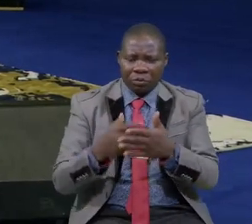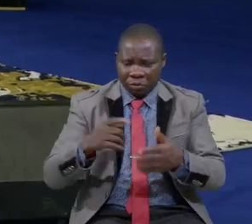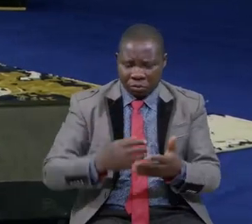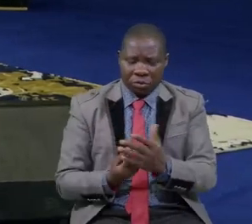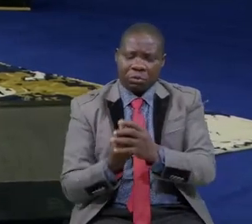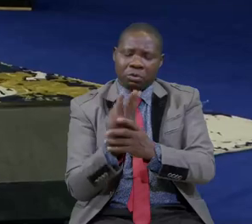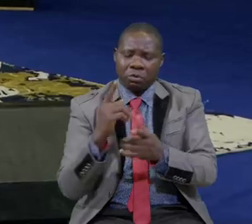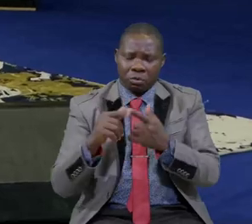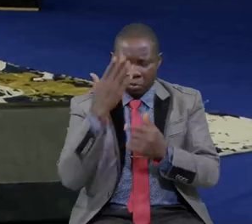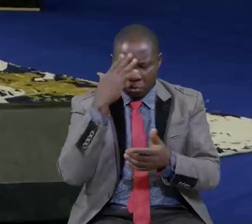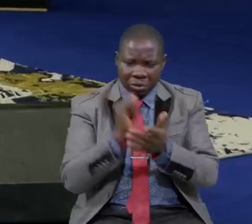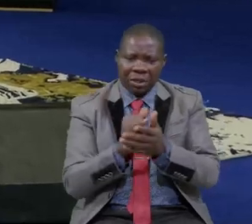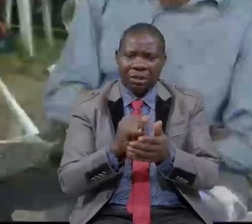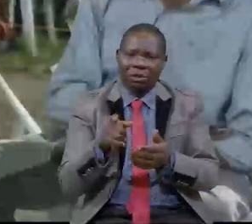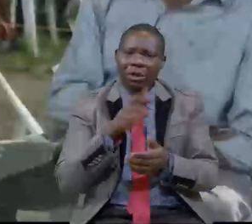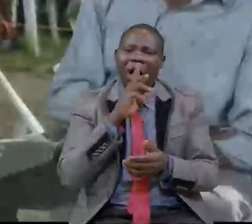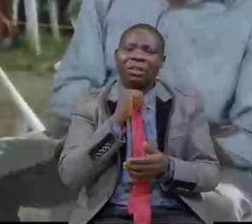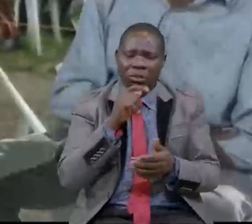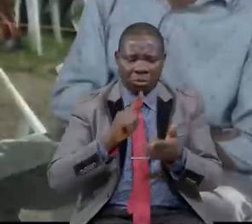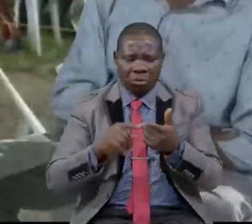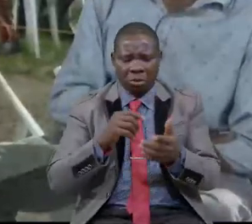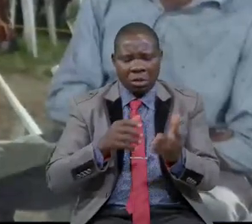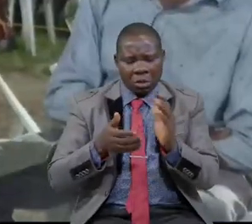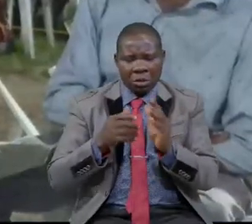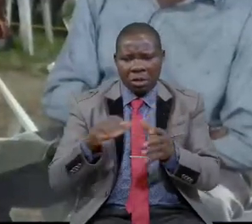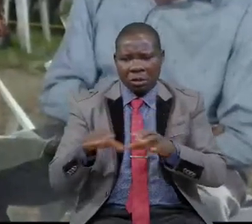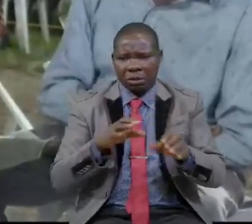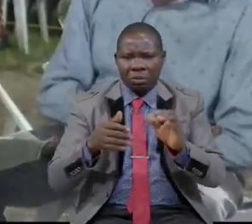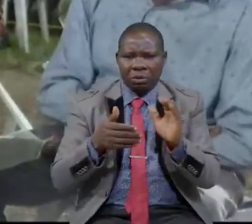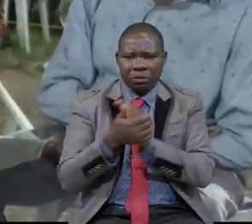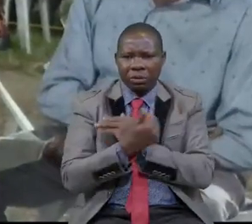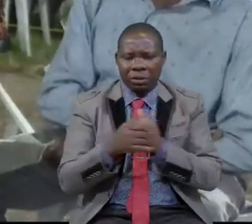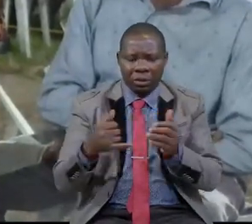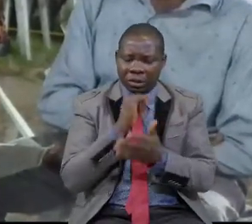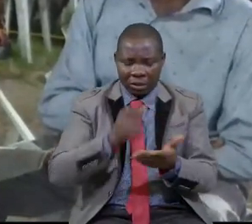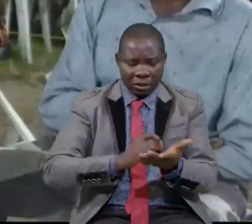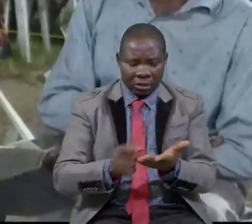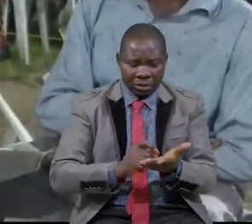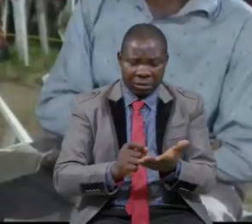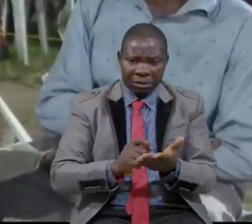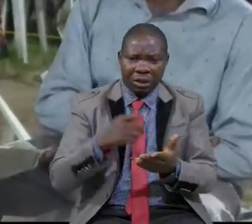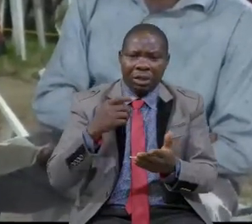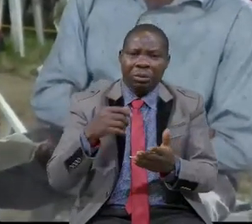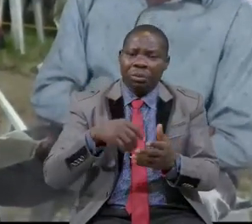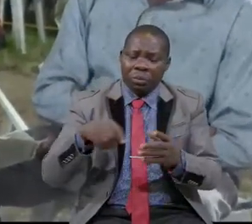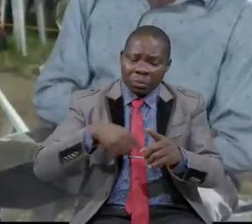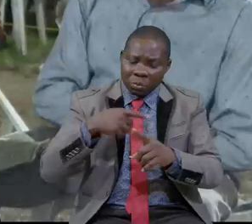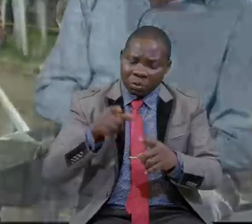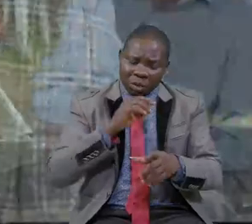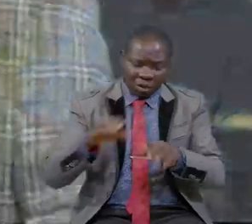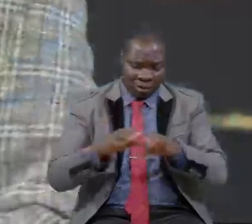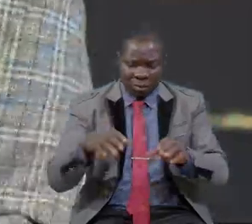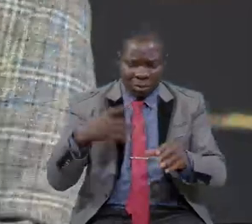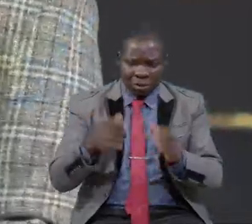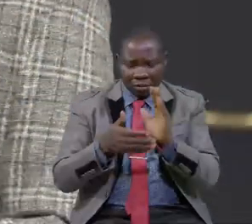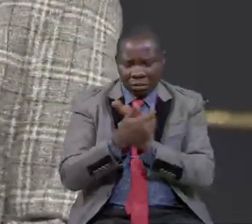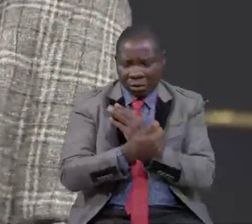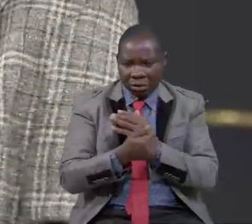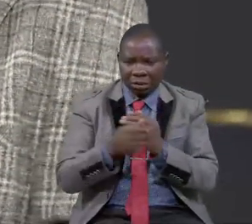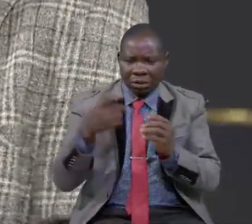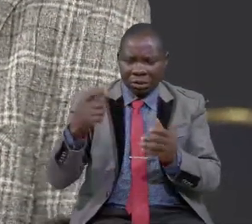been reaching even while you are committing the fornication. The word is there. After you've committed fornication and